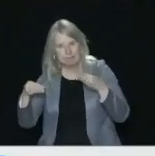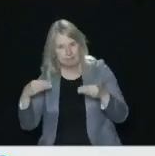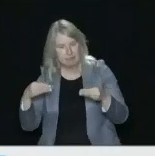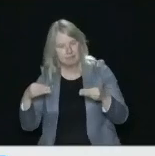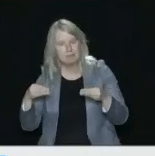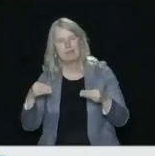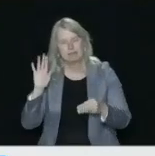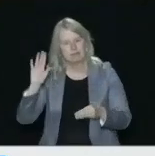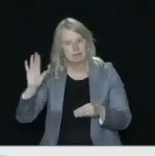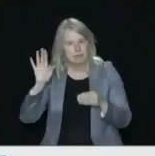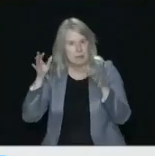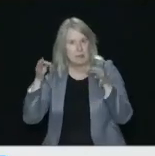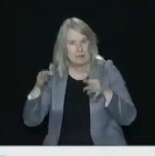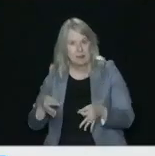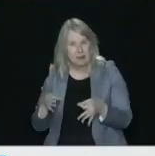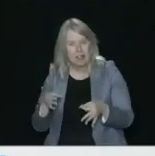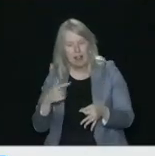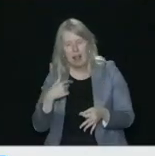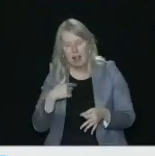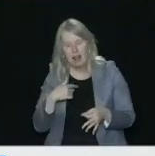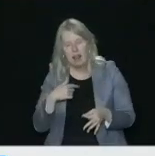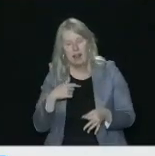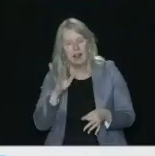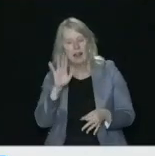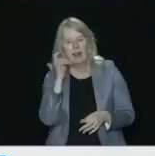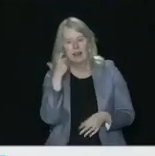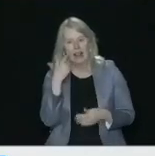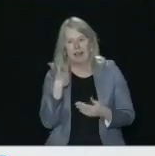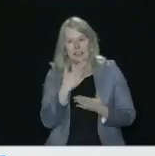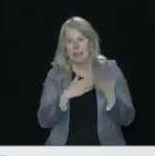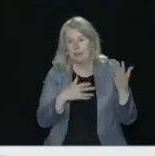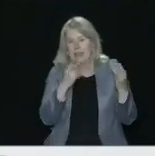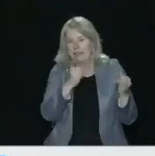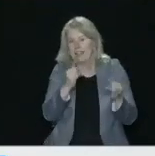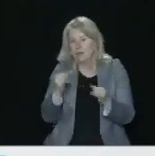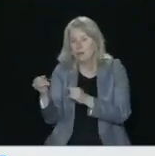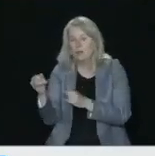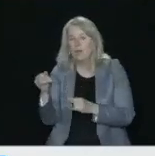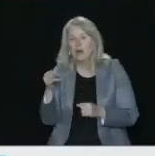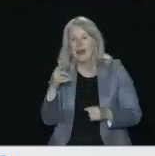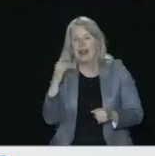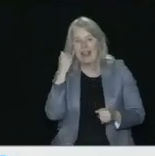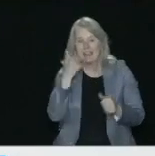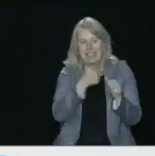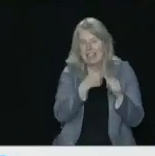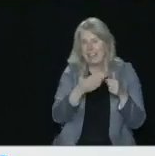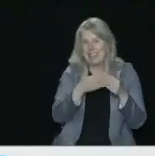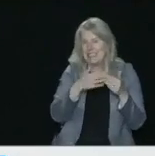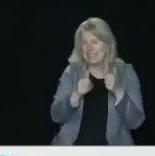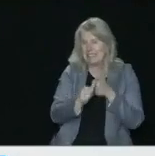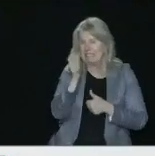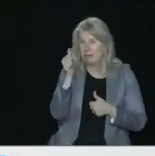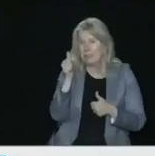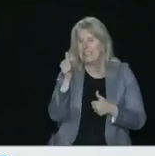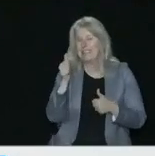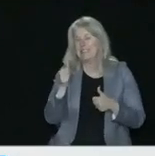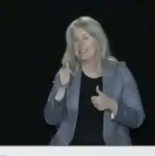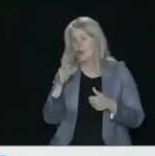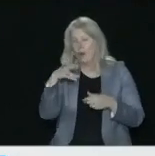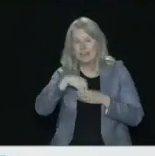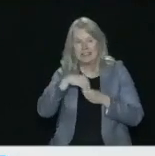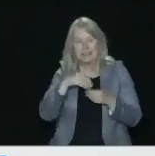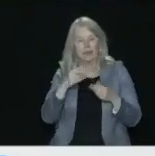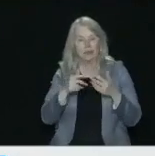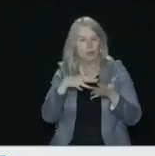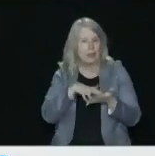for, adverse events, and that helps us in terms of what we need to do in terms of moving forward with our vaccine rollout. And of